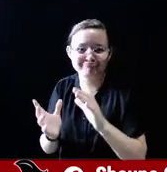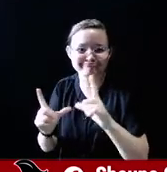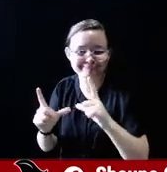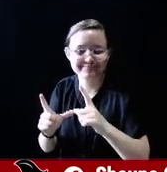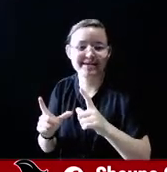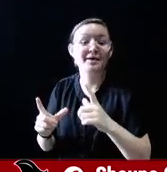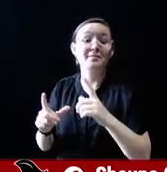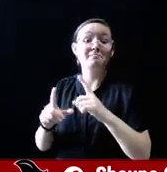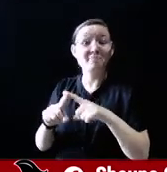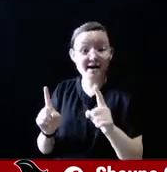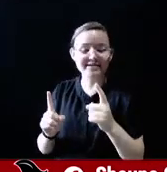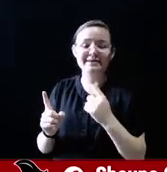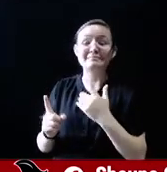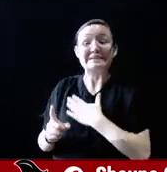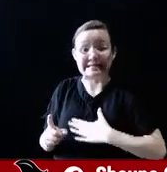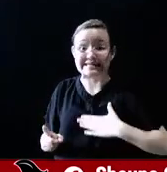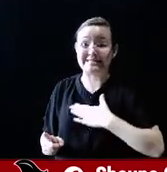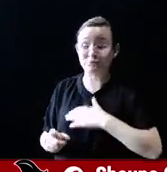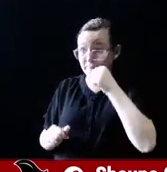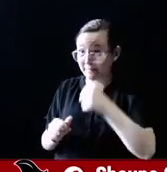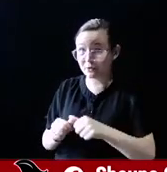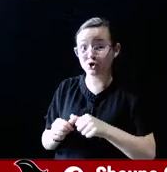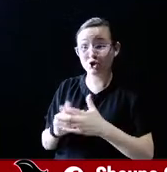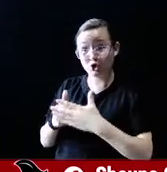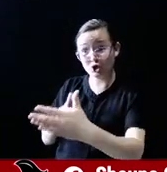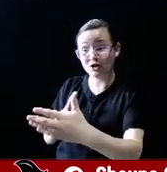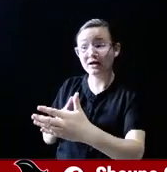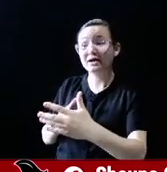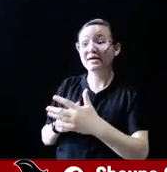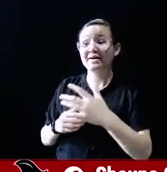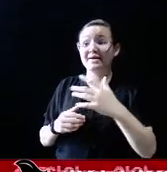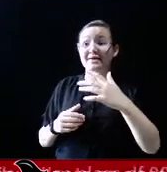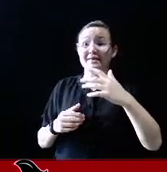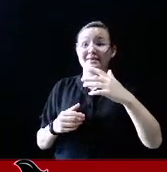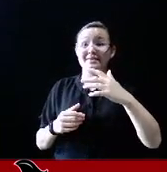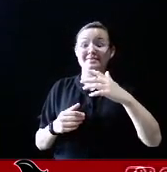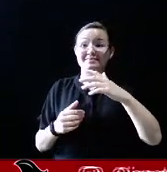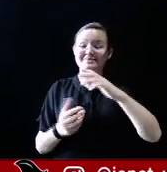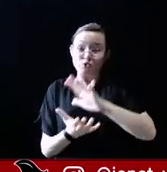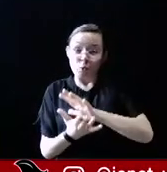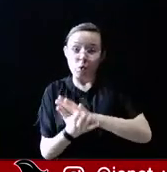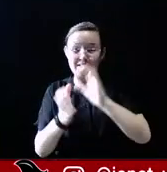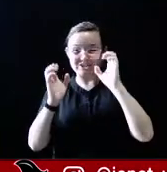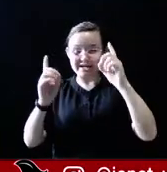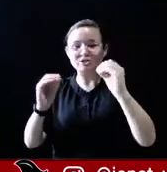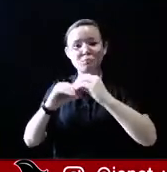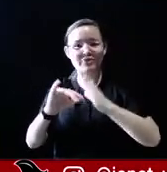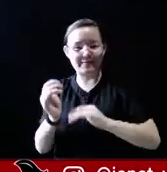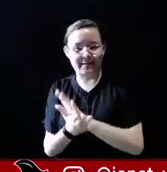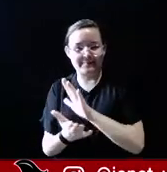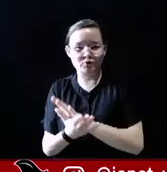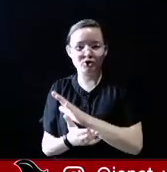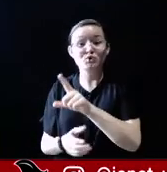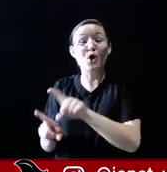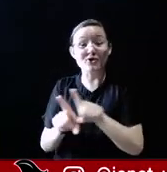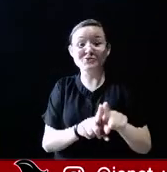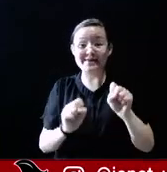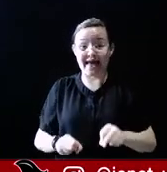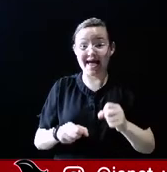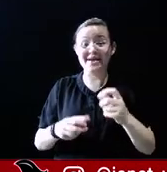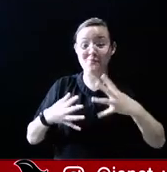However, I implore you to remember along the way that it goes far beyond the piece of paper. You also get to wear this cool wizard